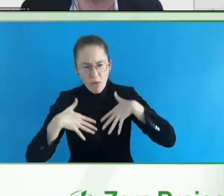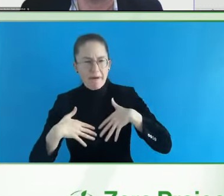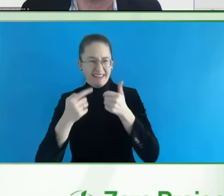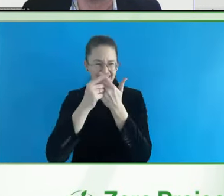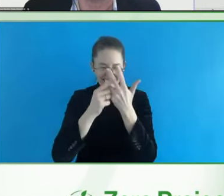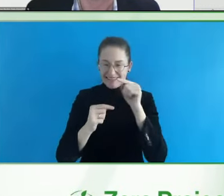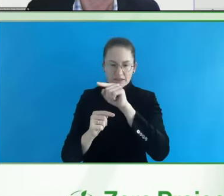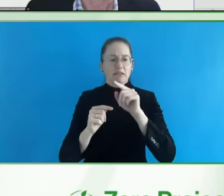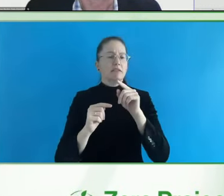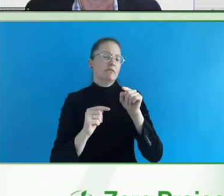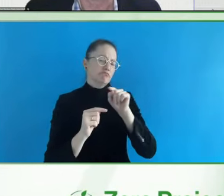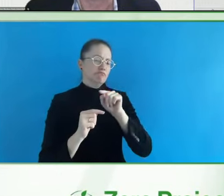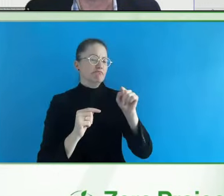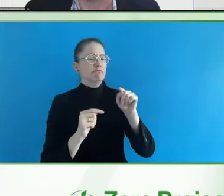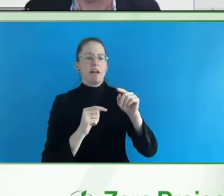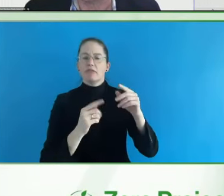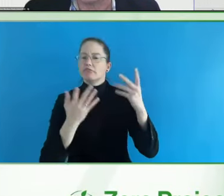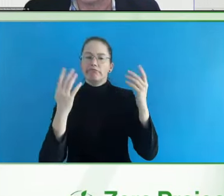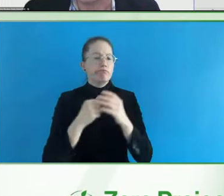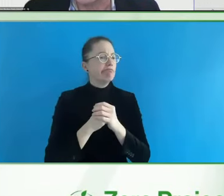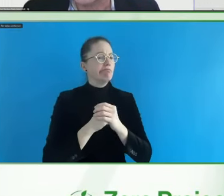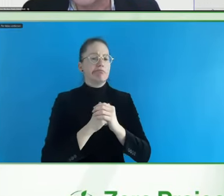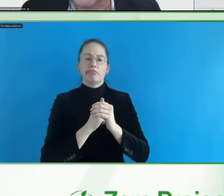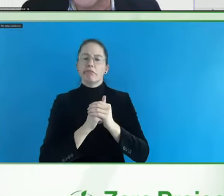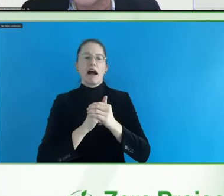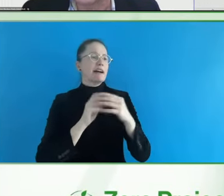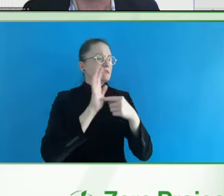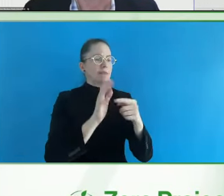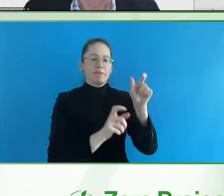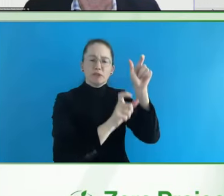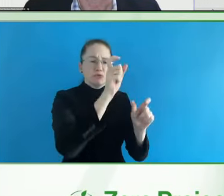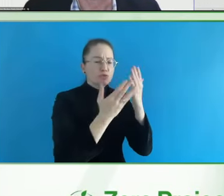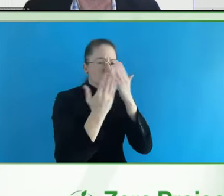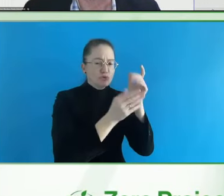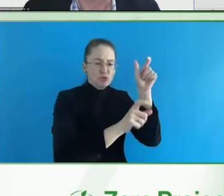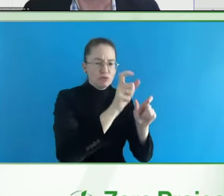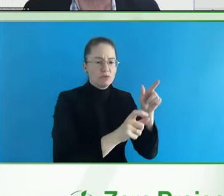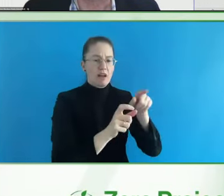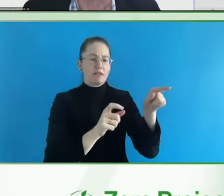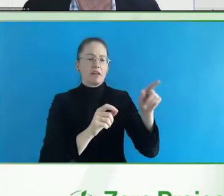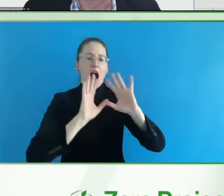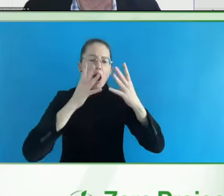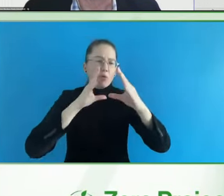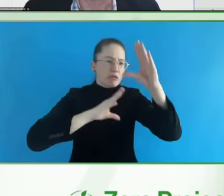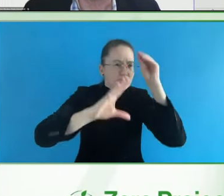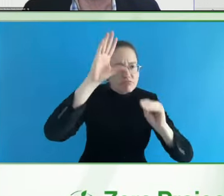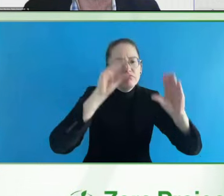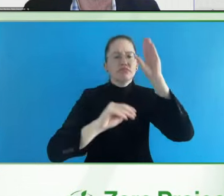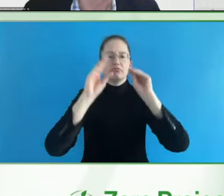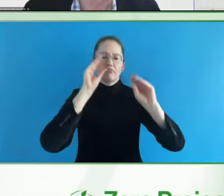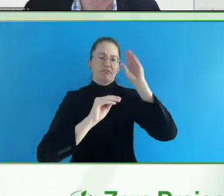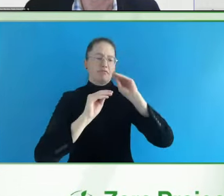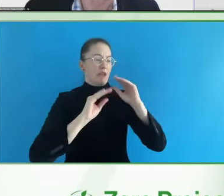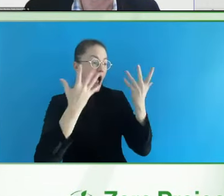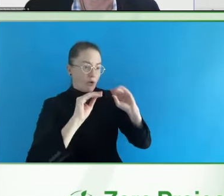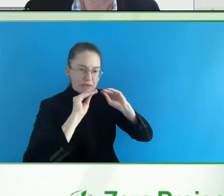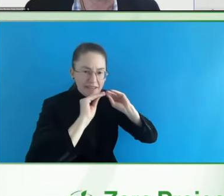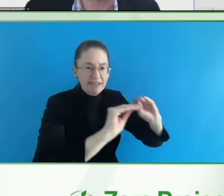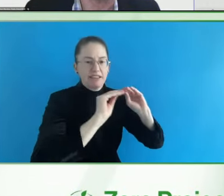linguistic communications and STEM, that means numeracy, are nourished by the rest